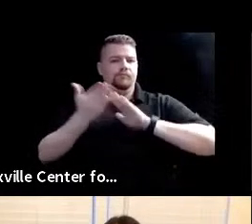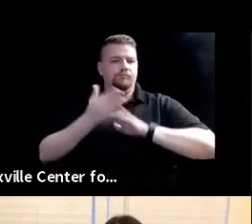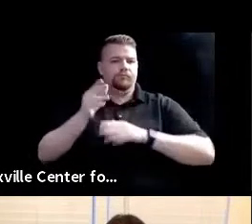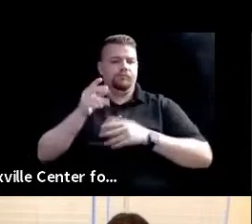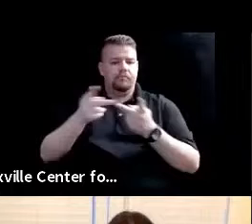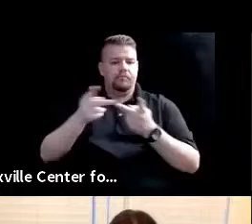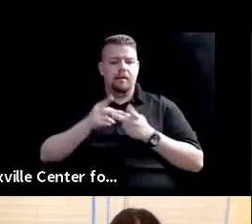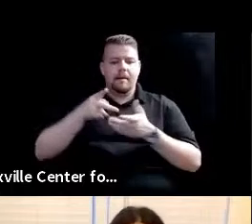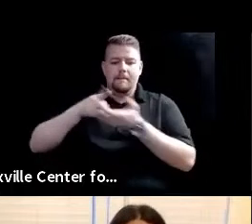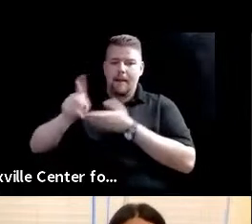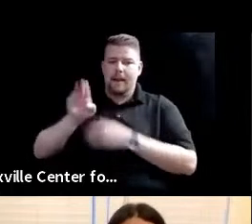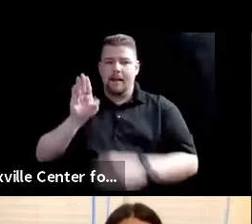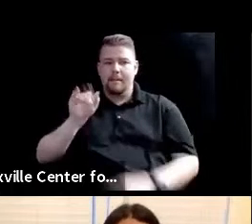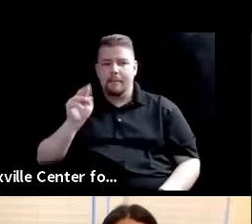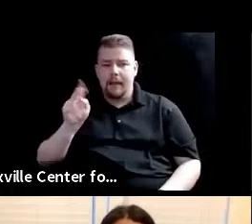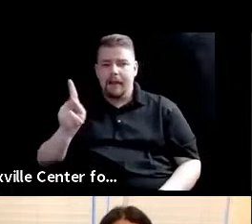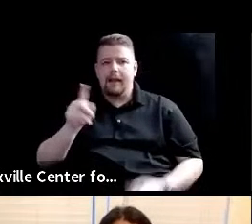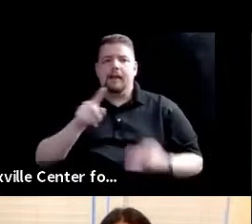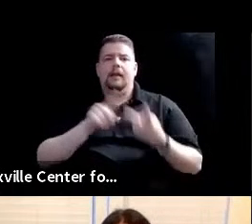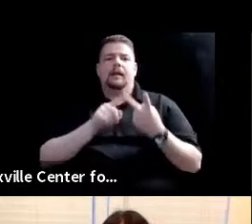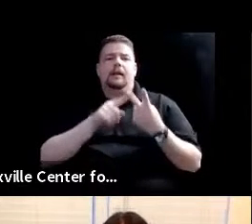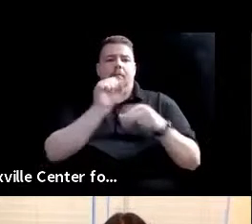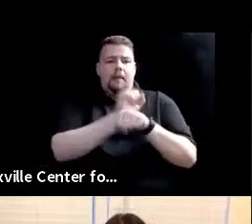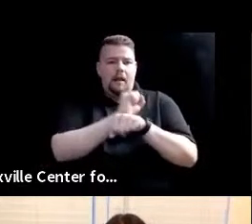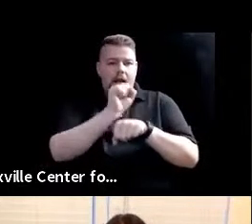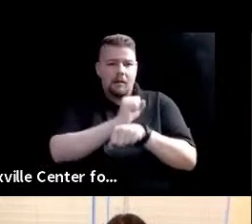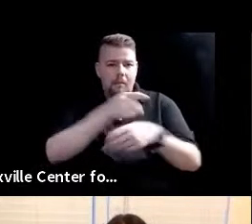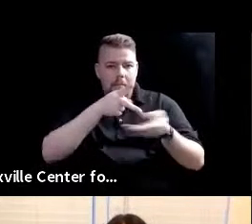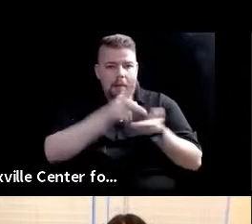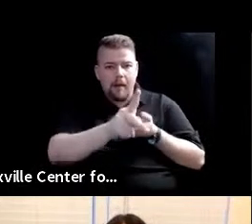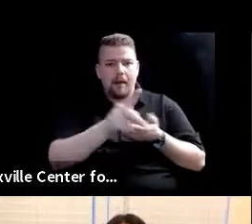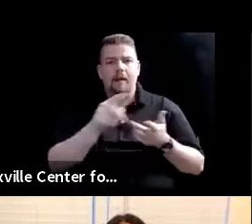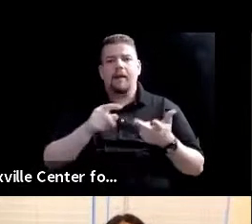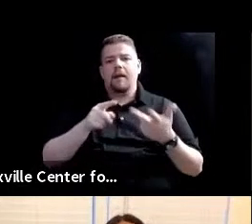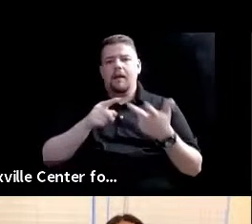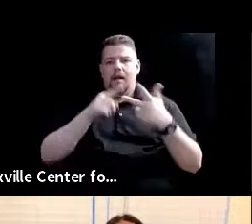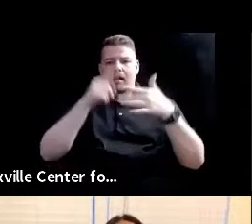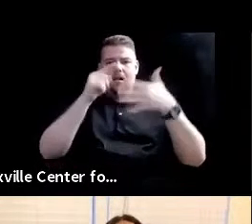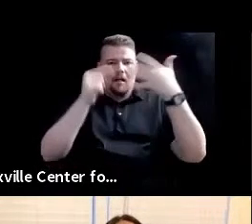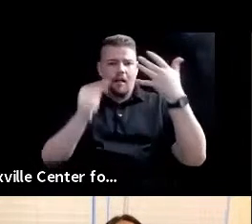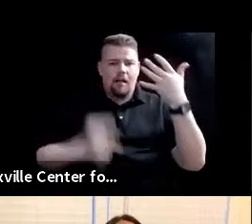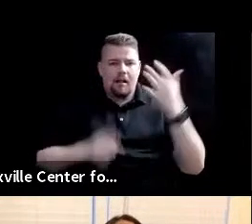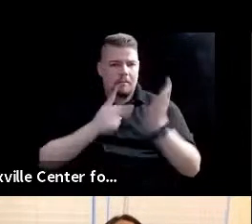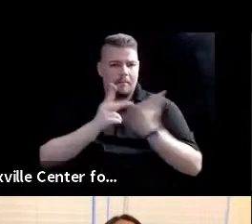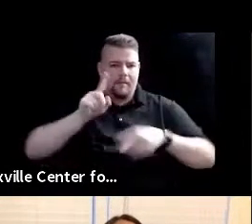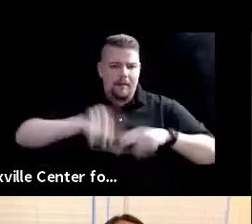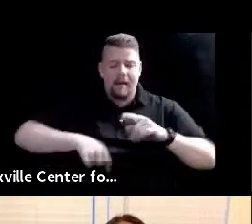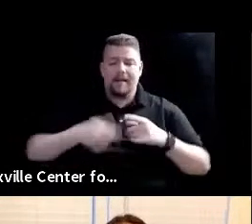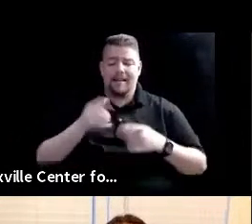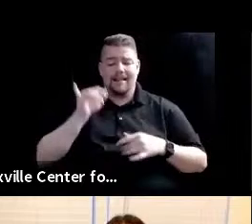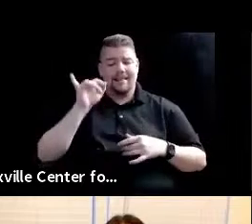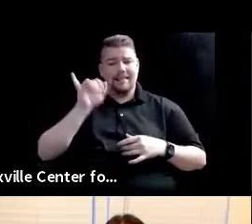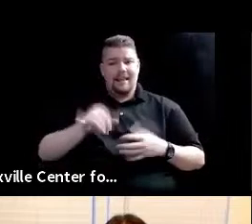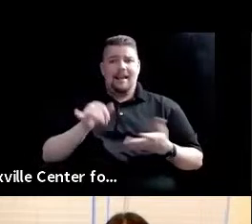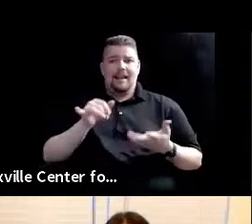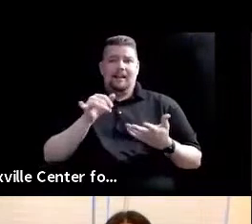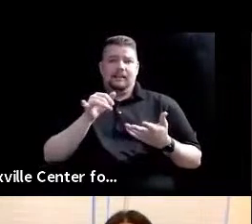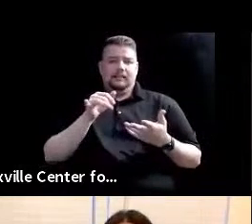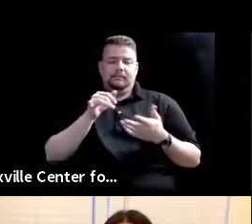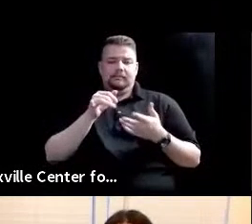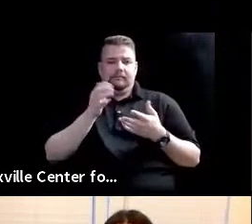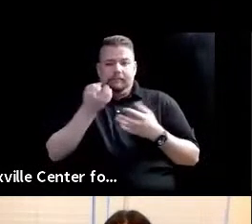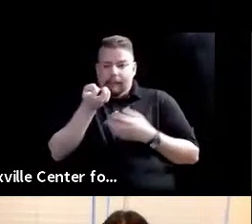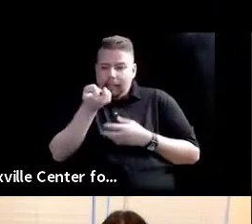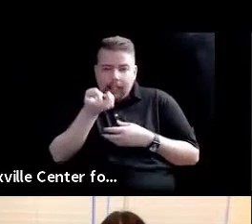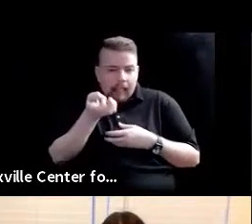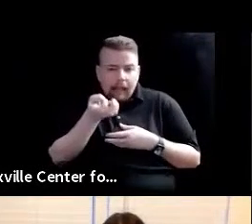pay the banks for, nor pay the employees for. And it is a situation that would leave us with little opportunity